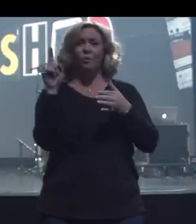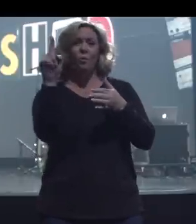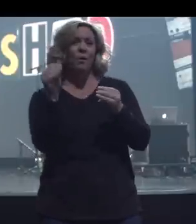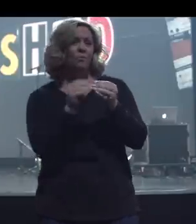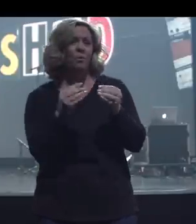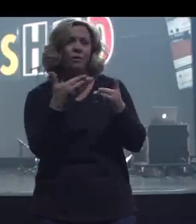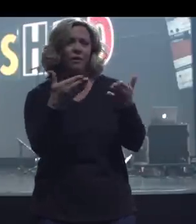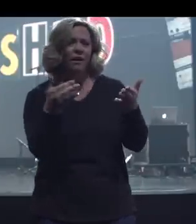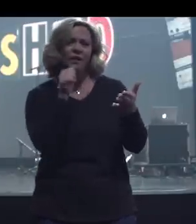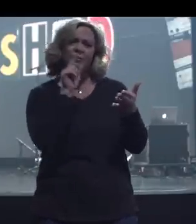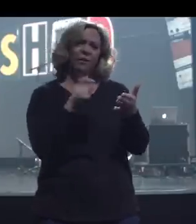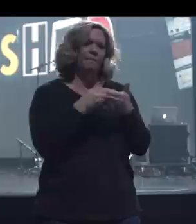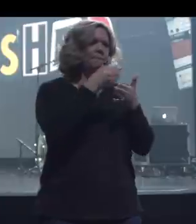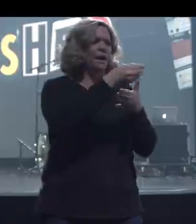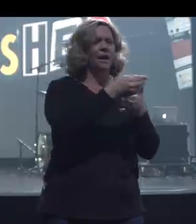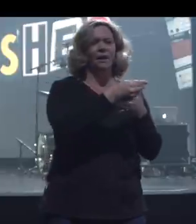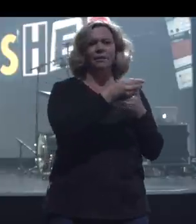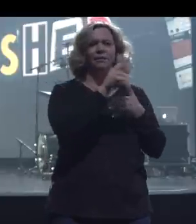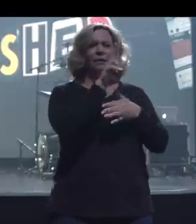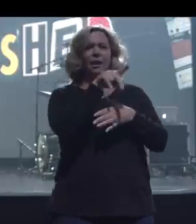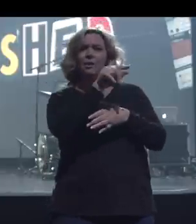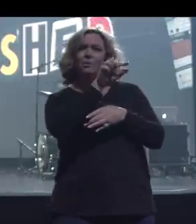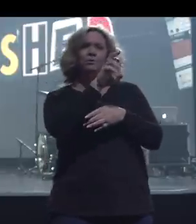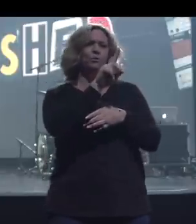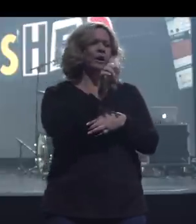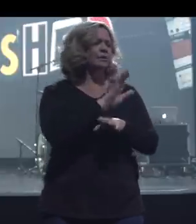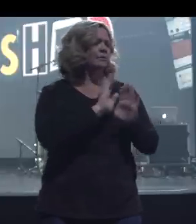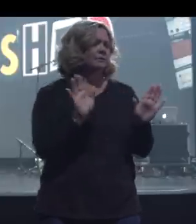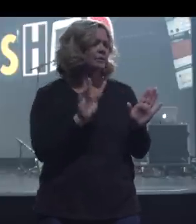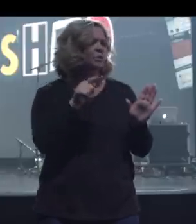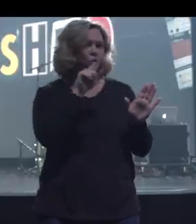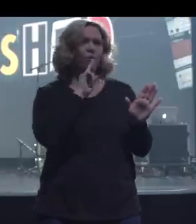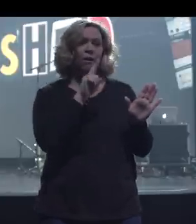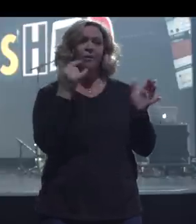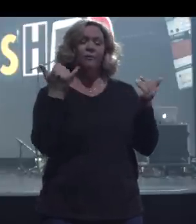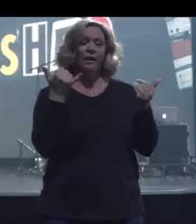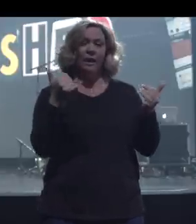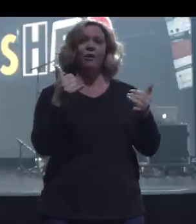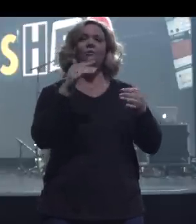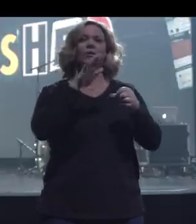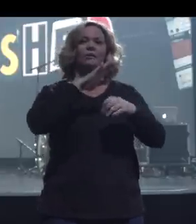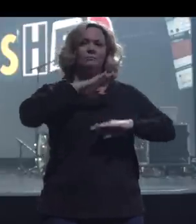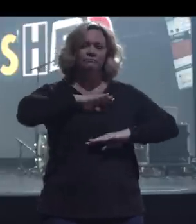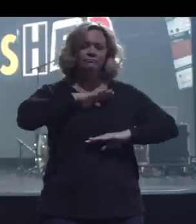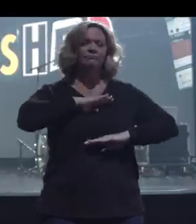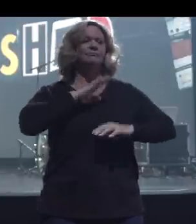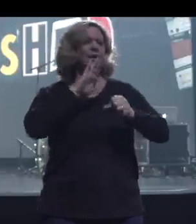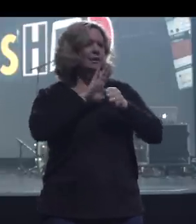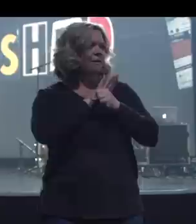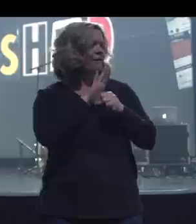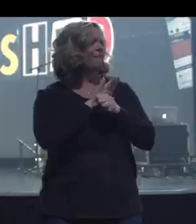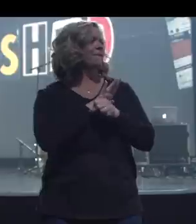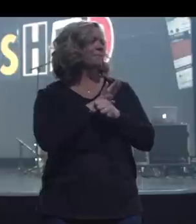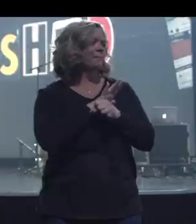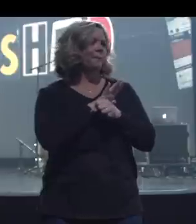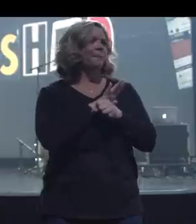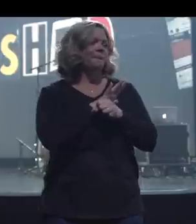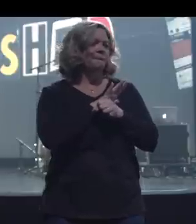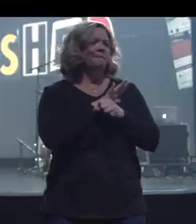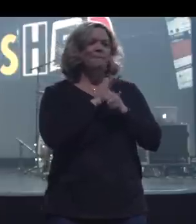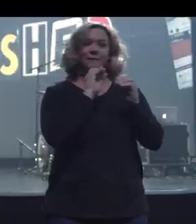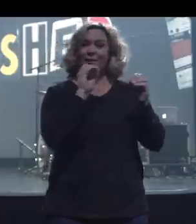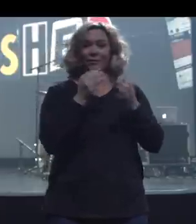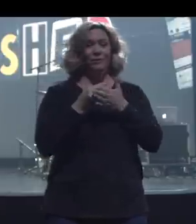without any upgrade at all, you're enough. And you can be content. And unless you embrace that, nothing you